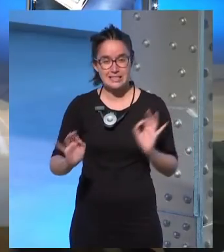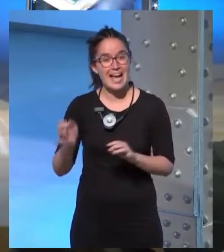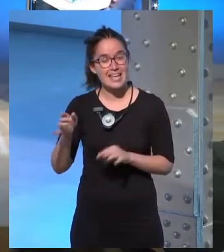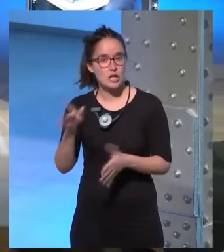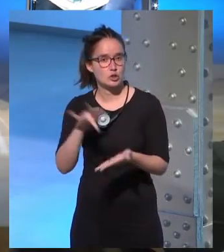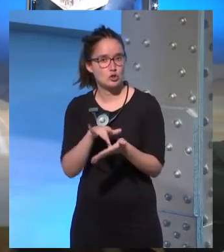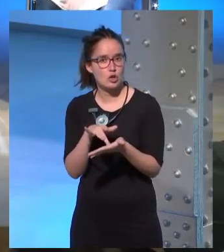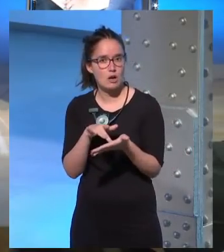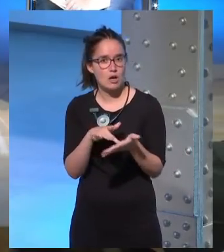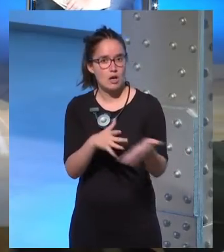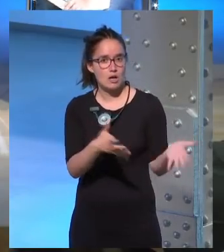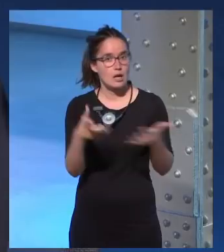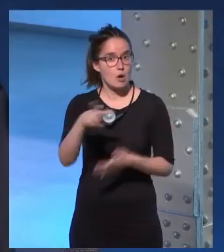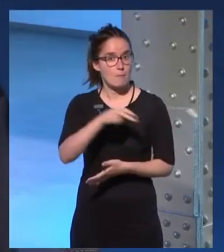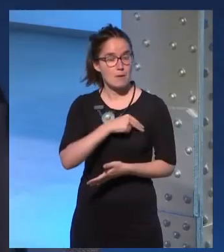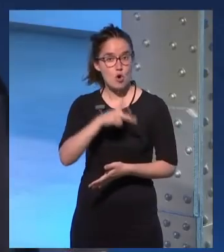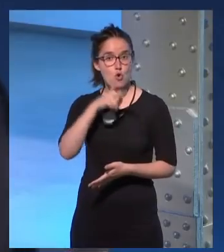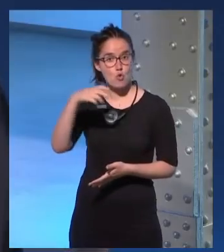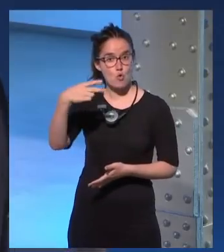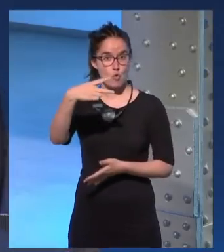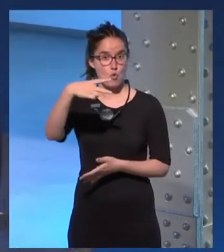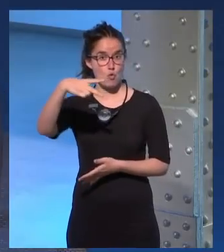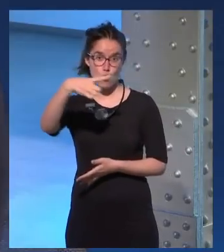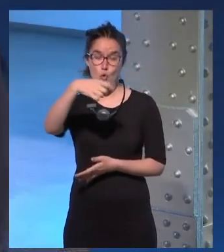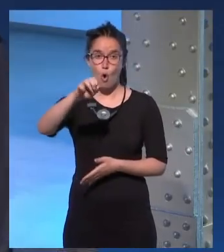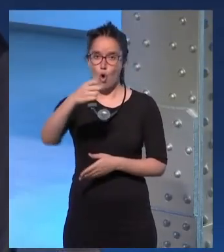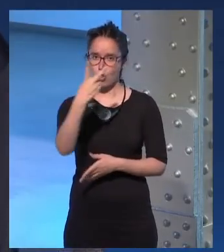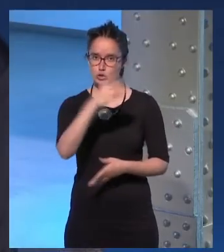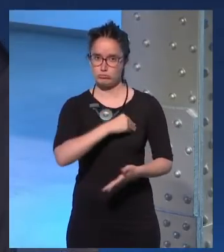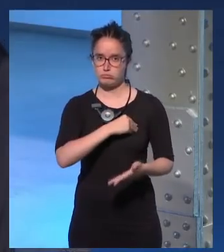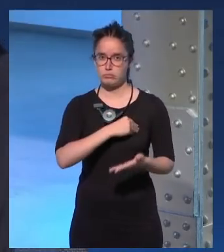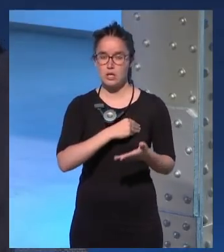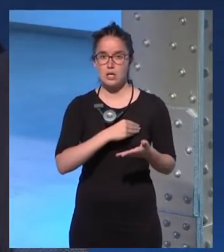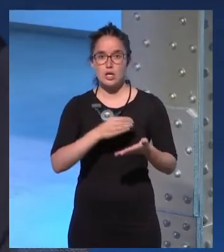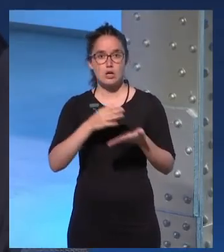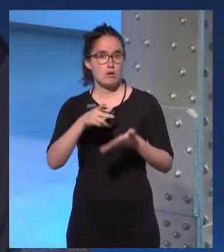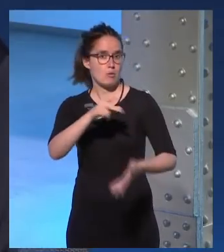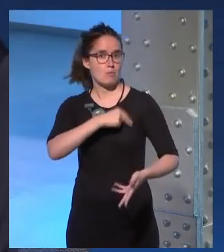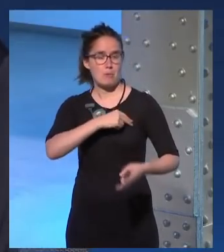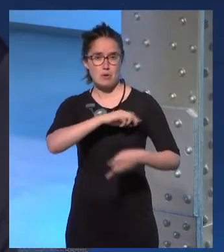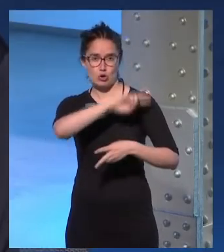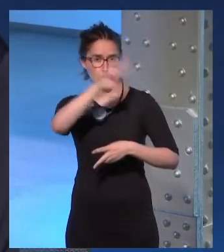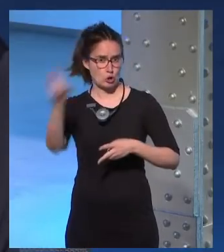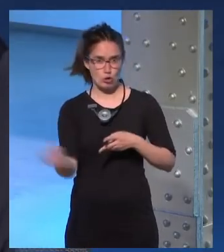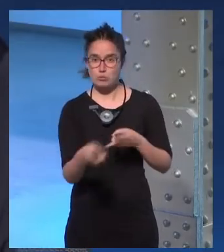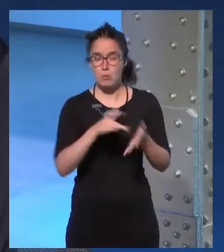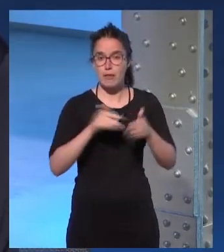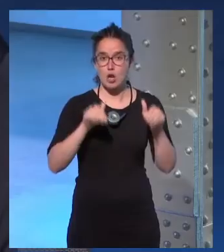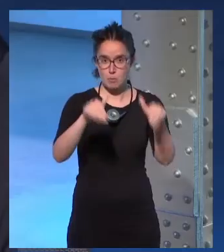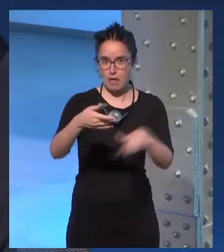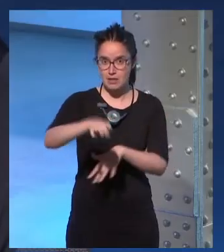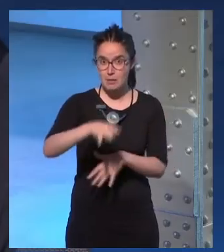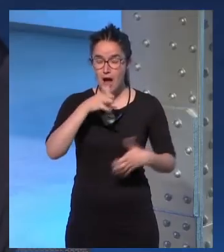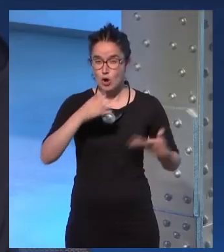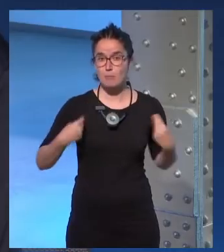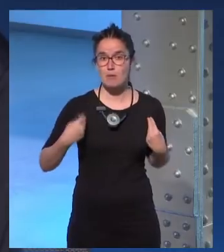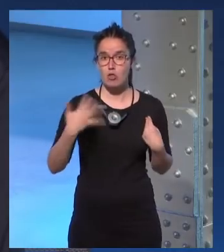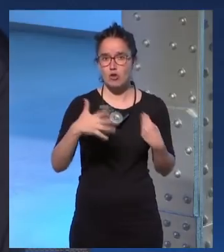now, this is what we have in Spain. She has won the Hugo Award. She's